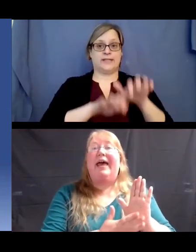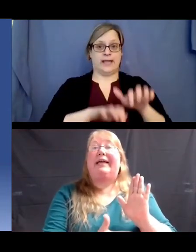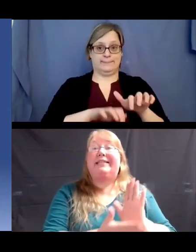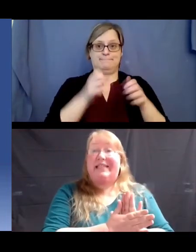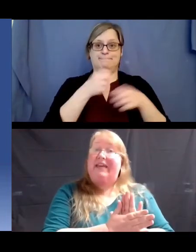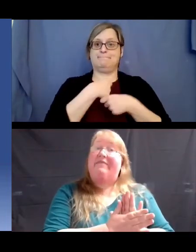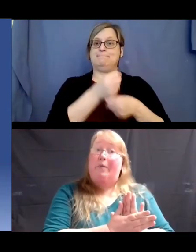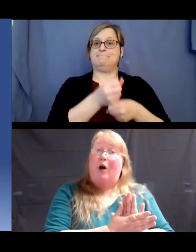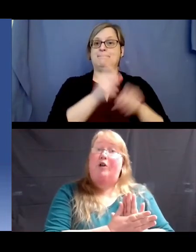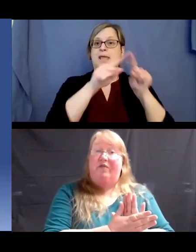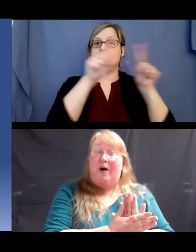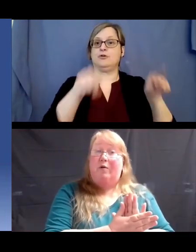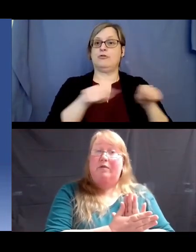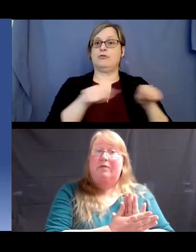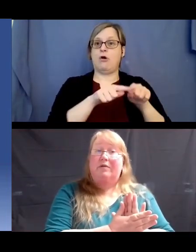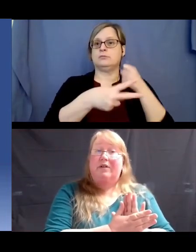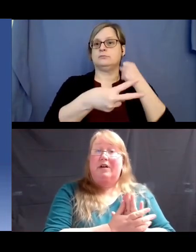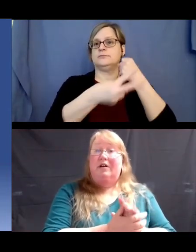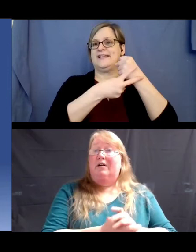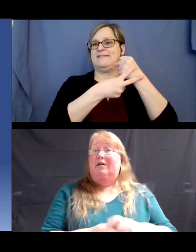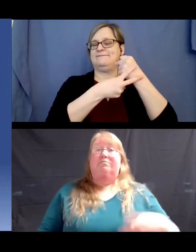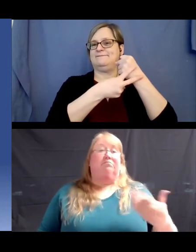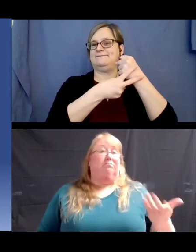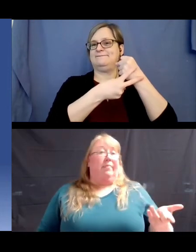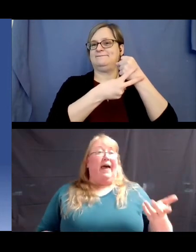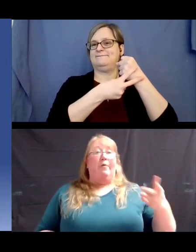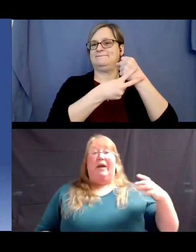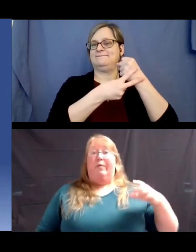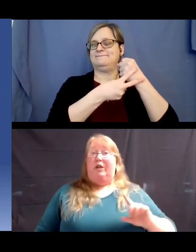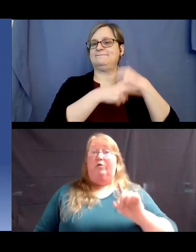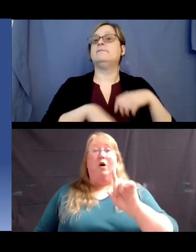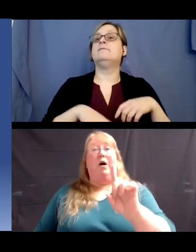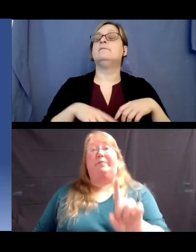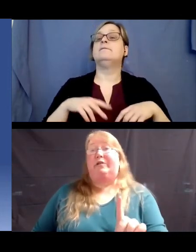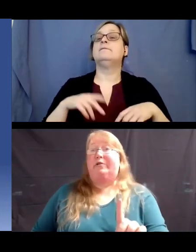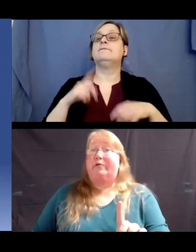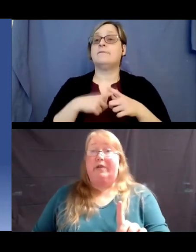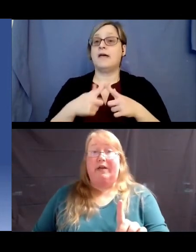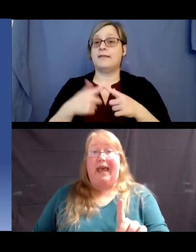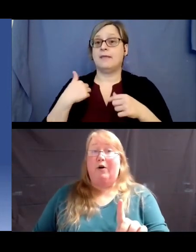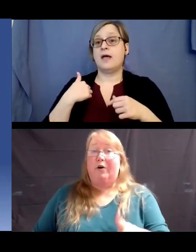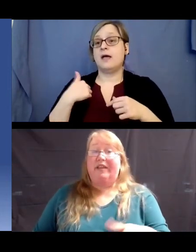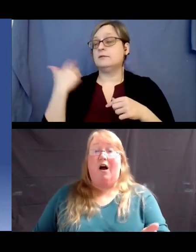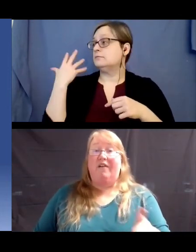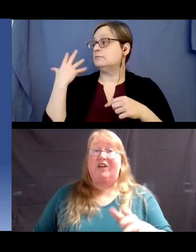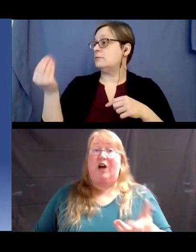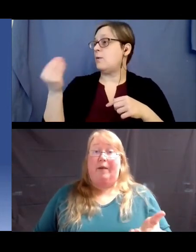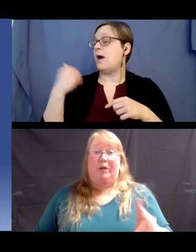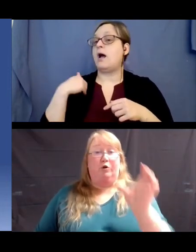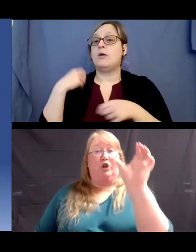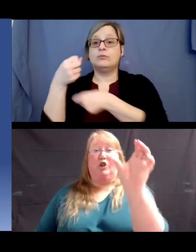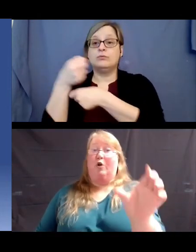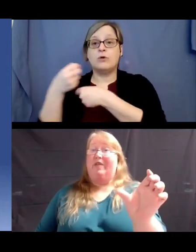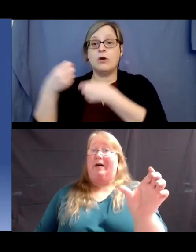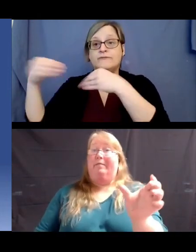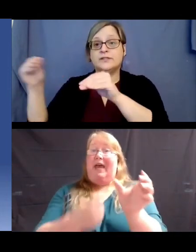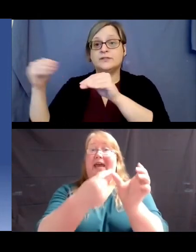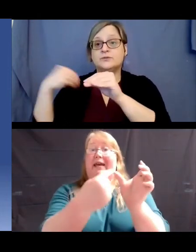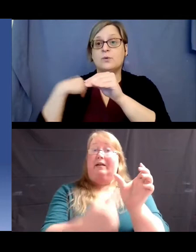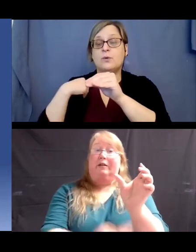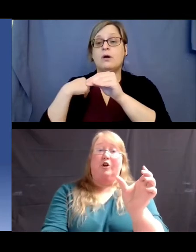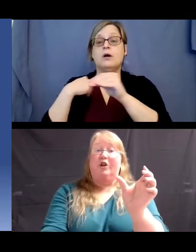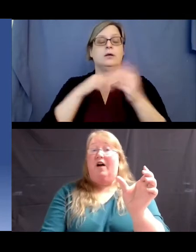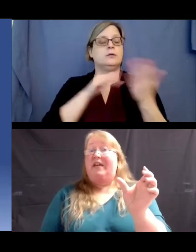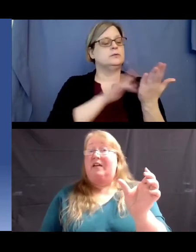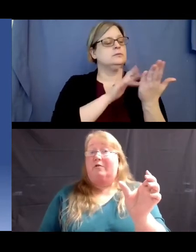cards and save them on your phone. That way, when you go up to the counter at the coffee shop, you just show them,